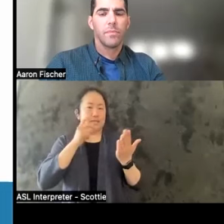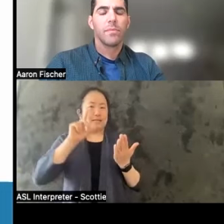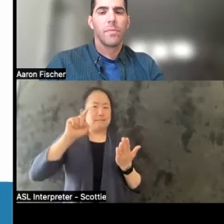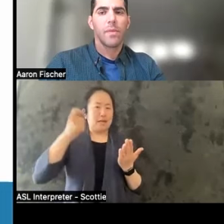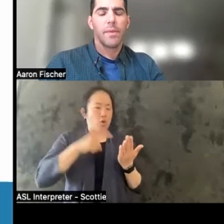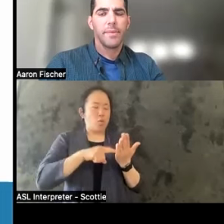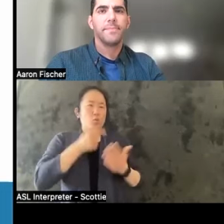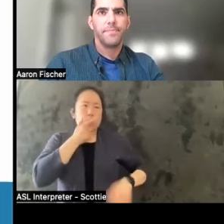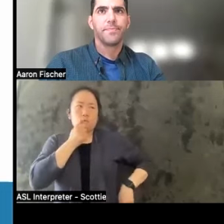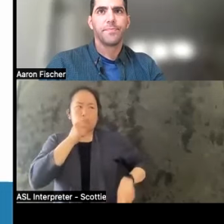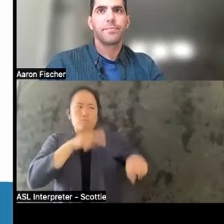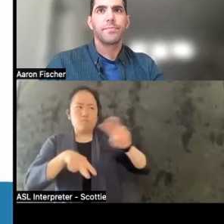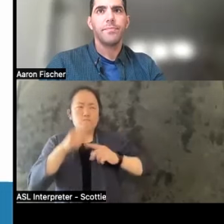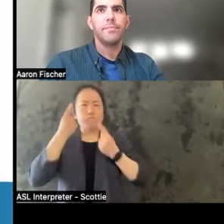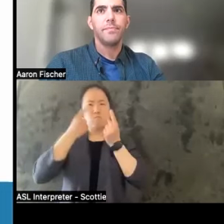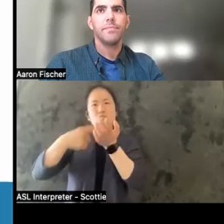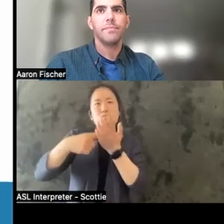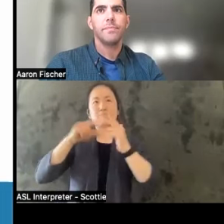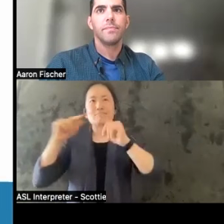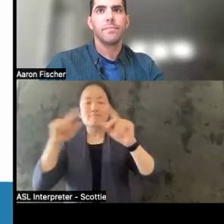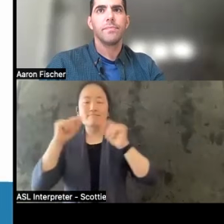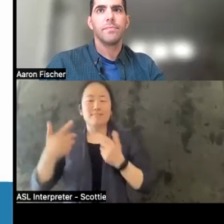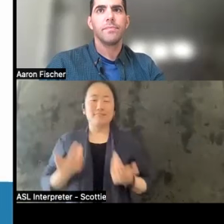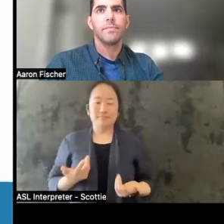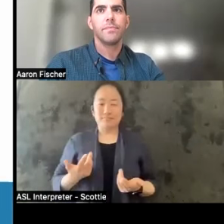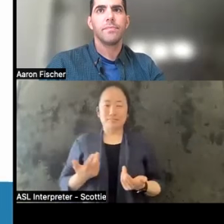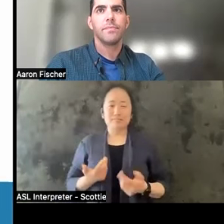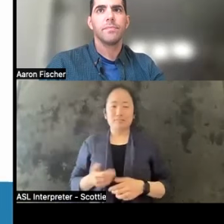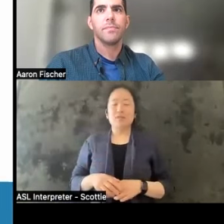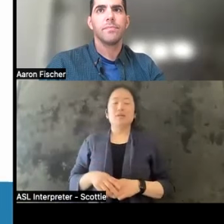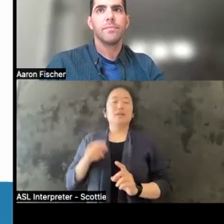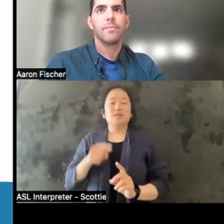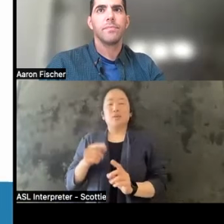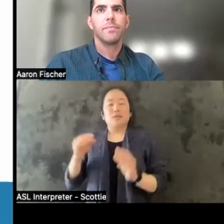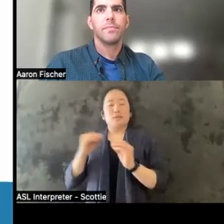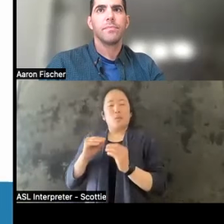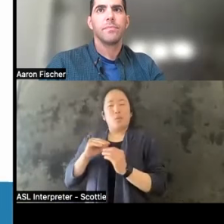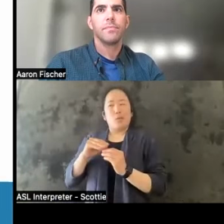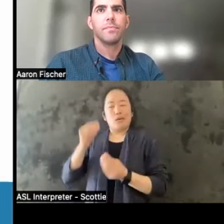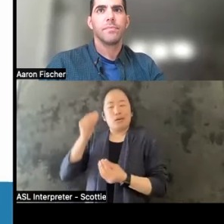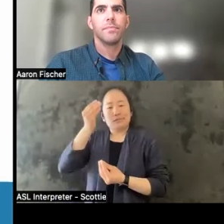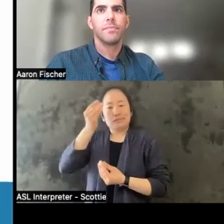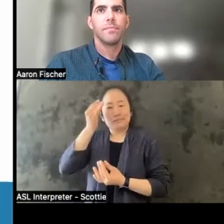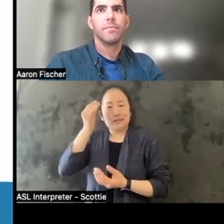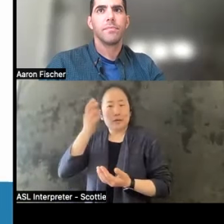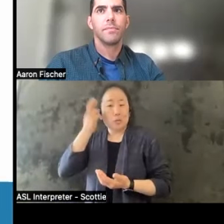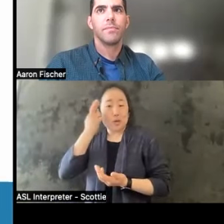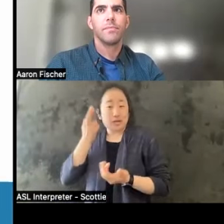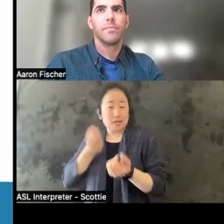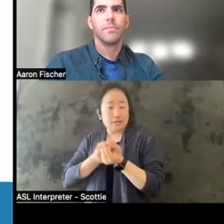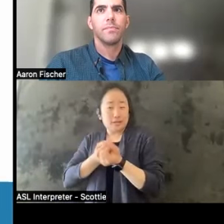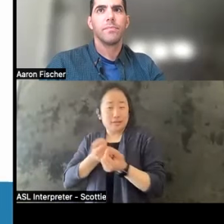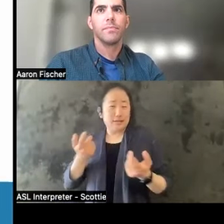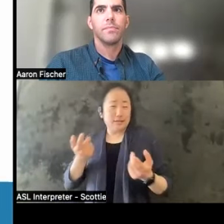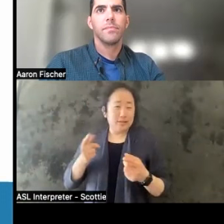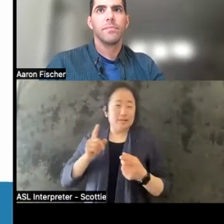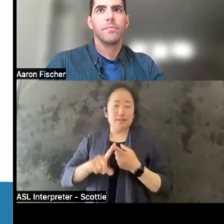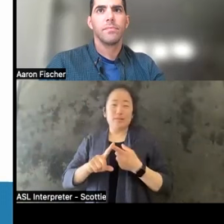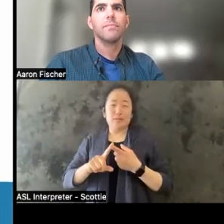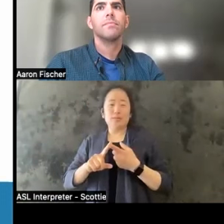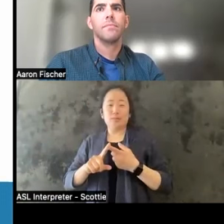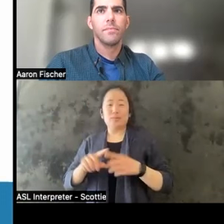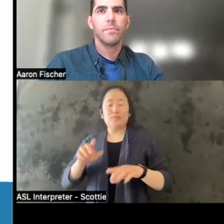more rationale for not just sharing the diagnosis and letting people's imaginations run wild and providing really